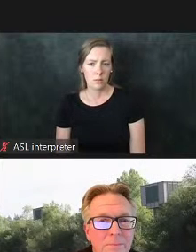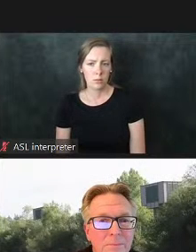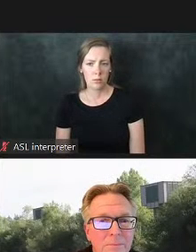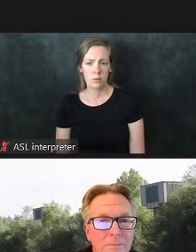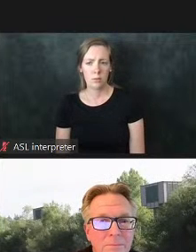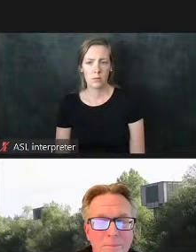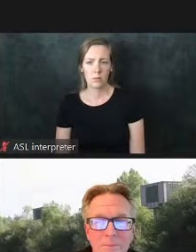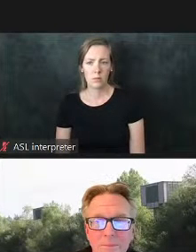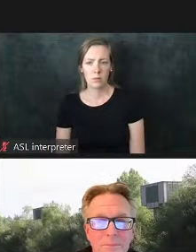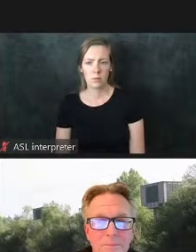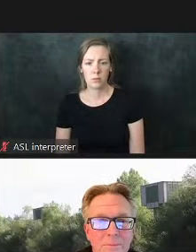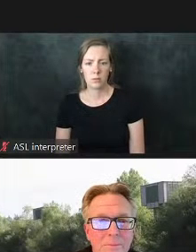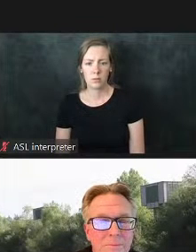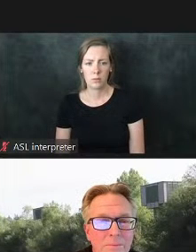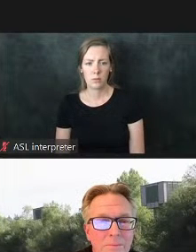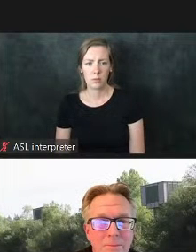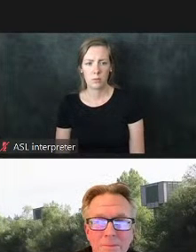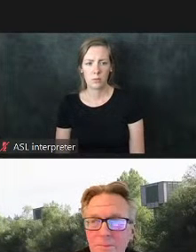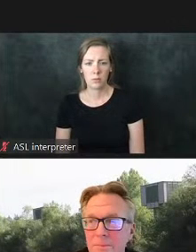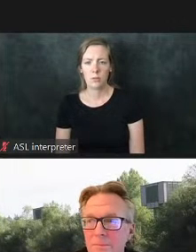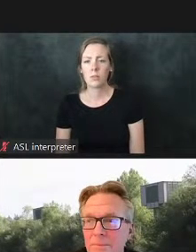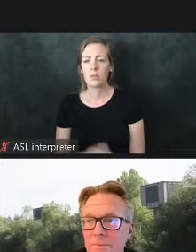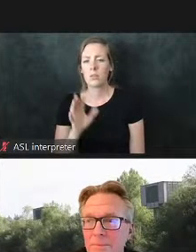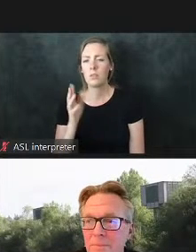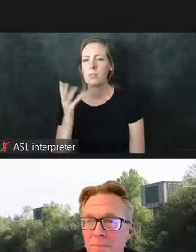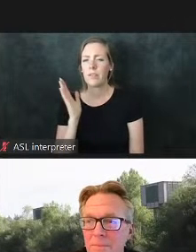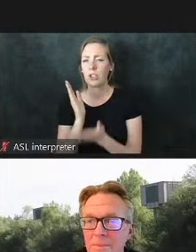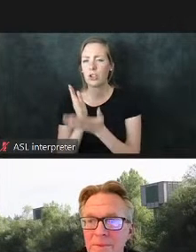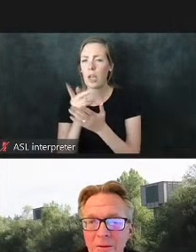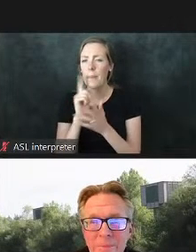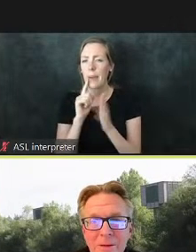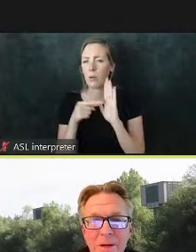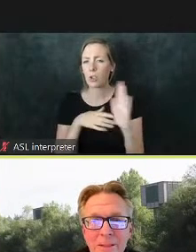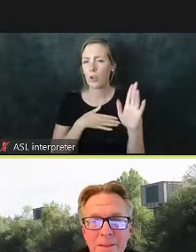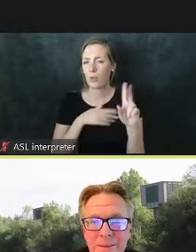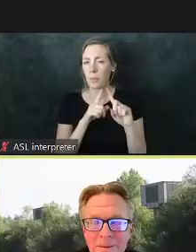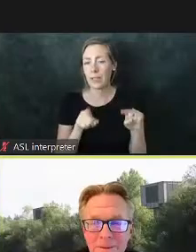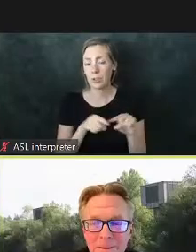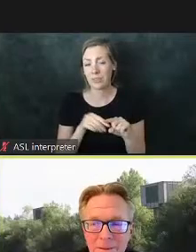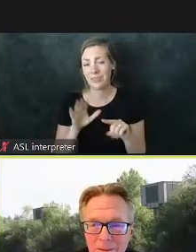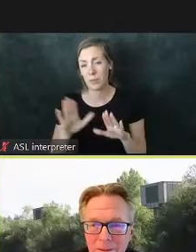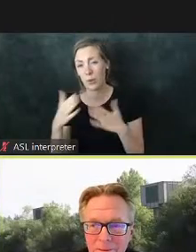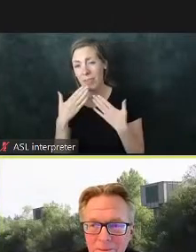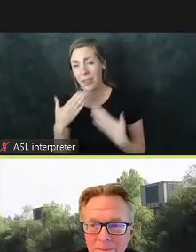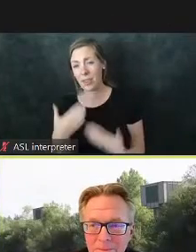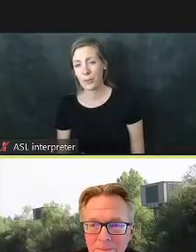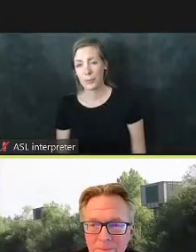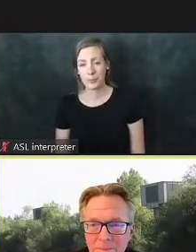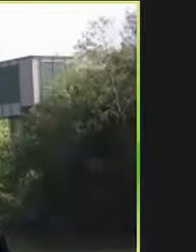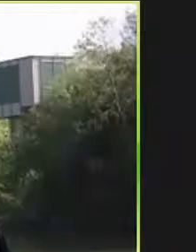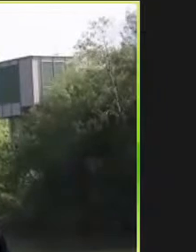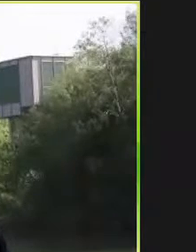Hey Don, could you stop sharing? I'll share it from my screen. That would be great.